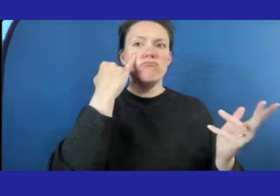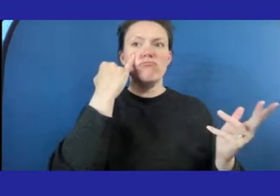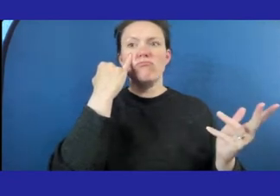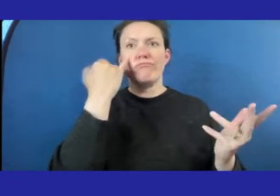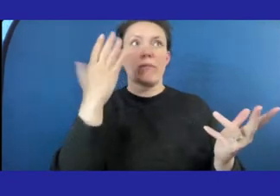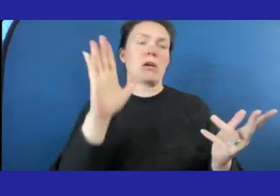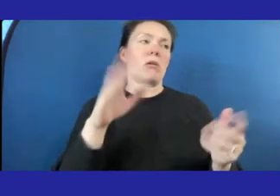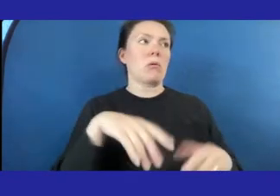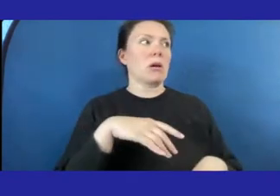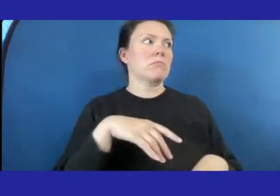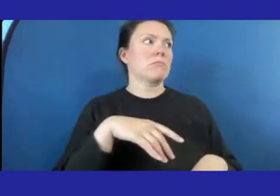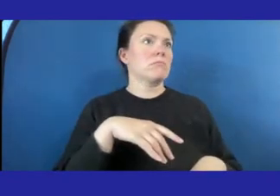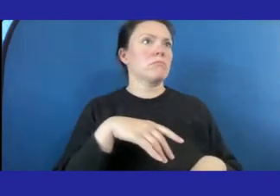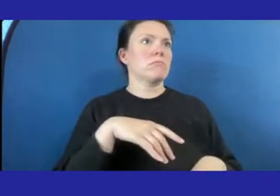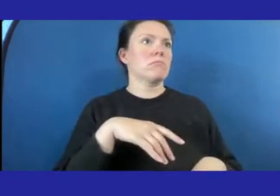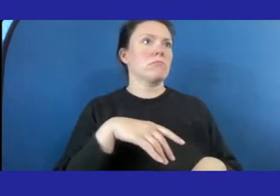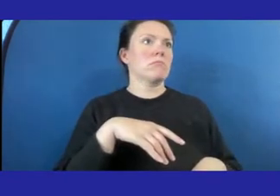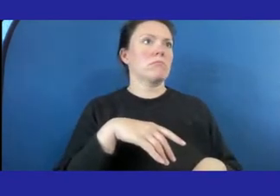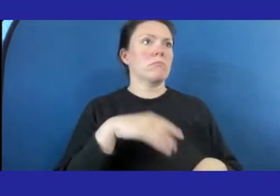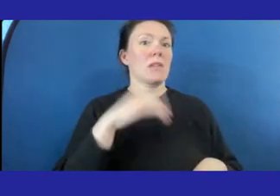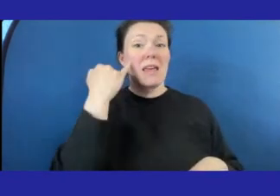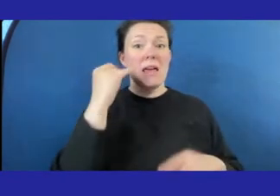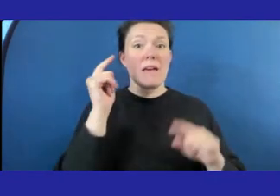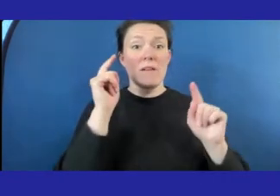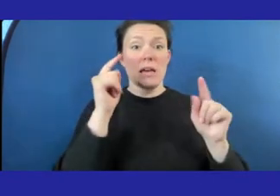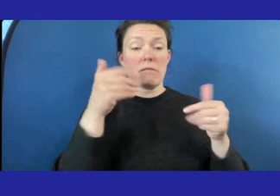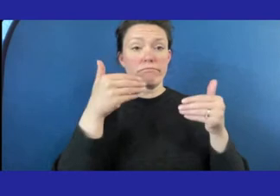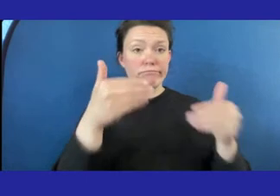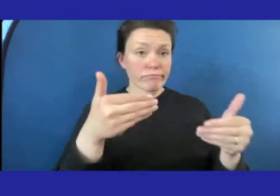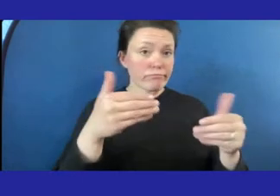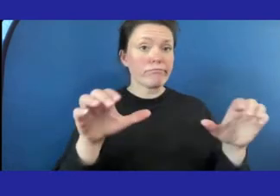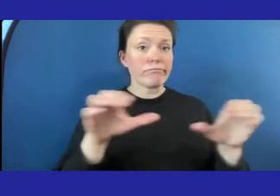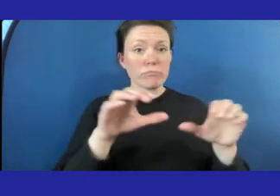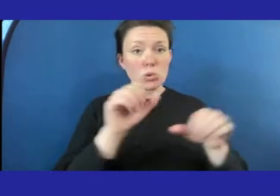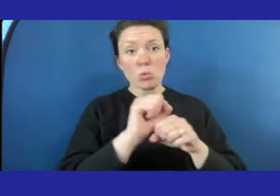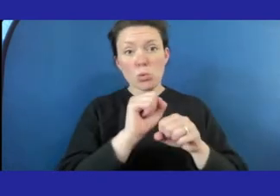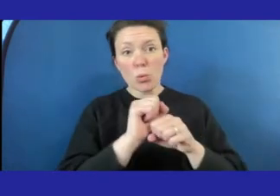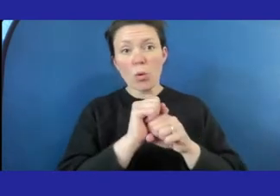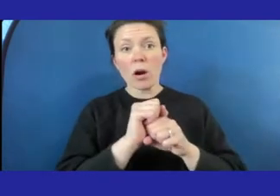I don't know, I go into it and do the work, but